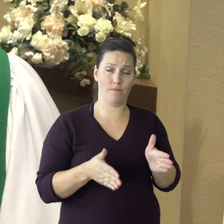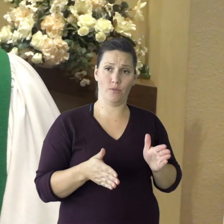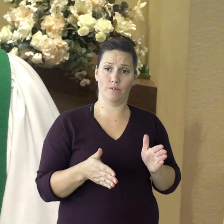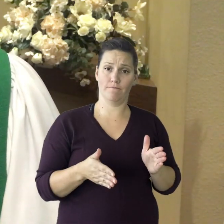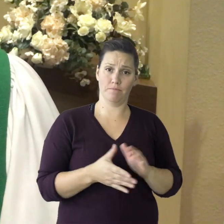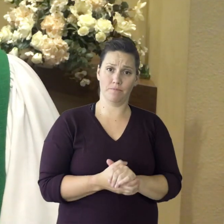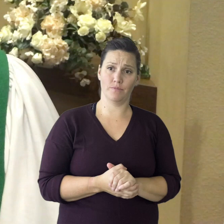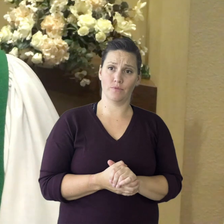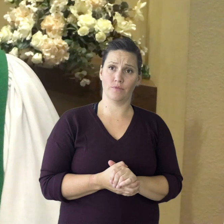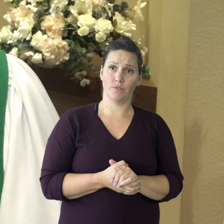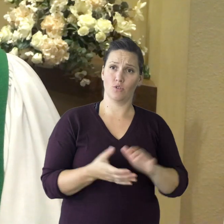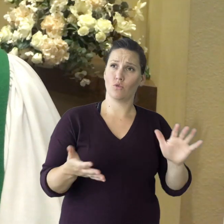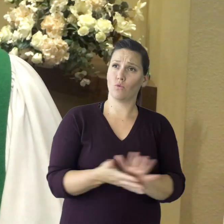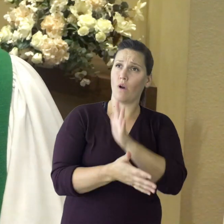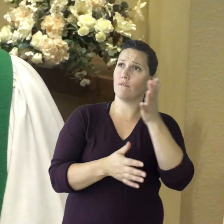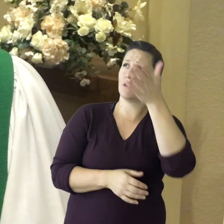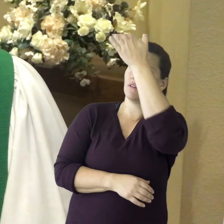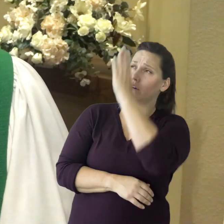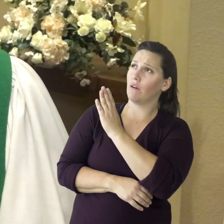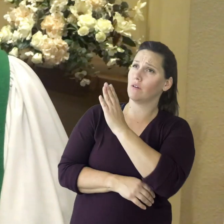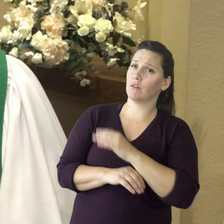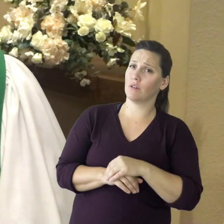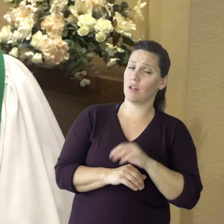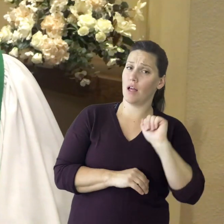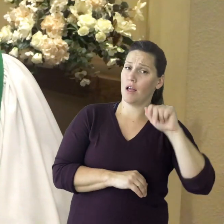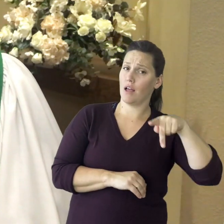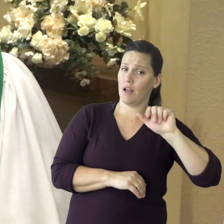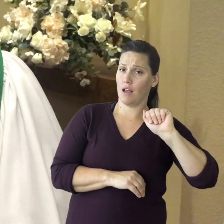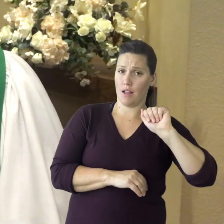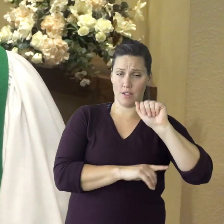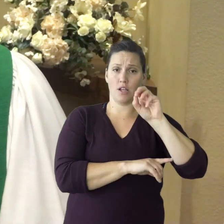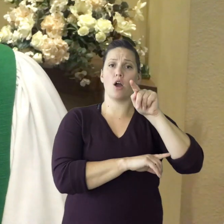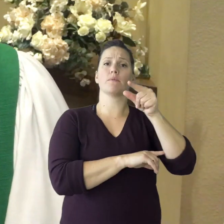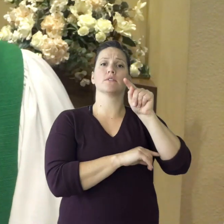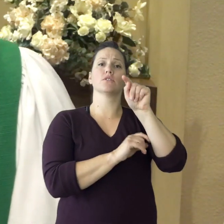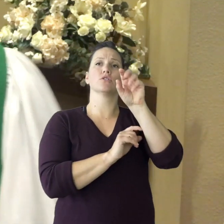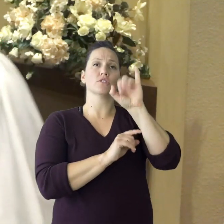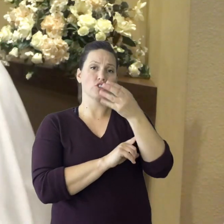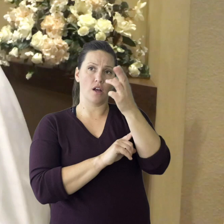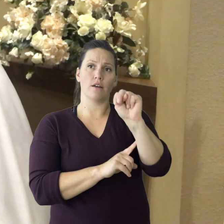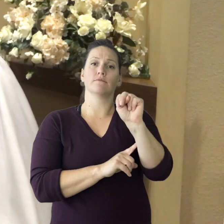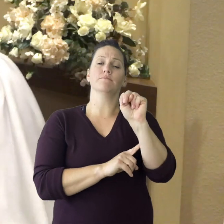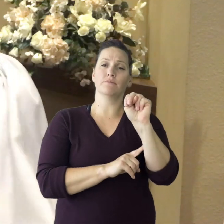it helps your neighbor, and it glorifies God. For the Apostle John,